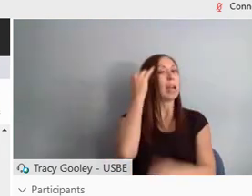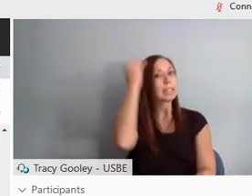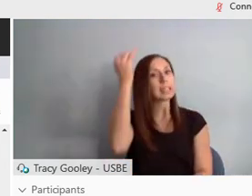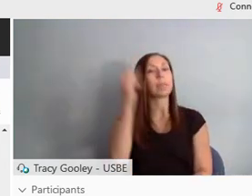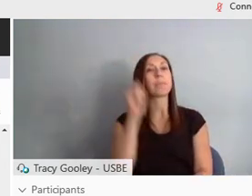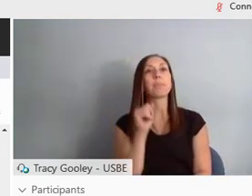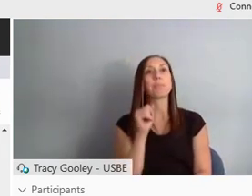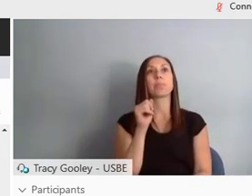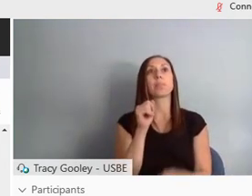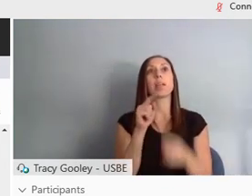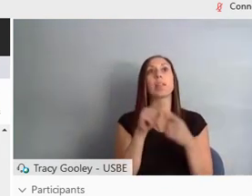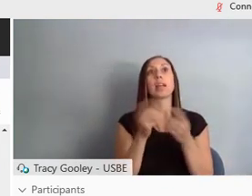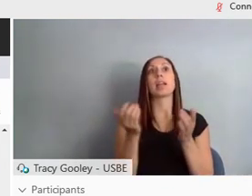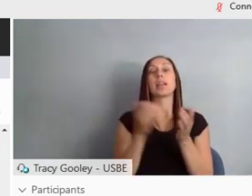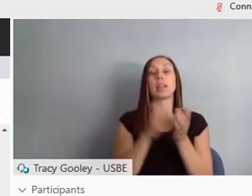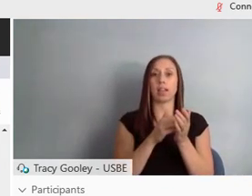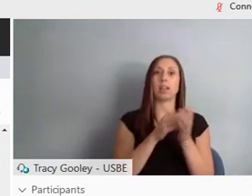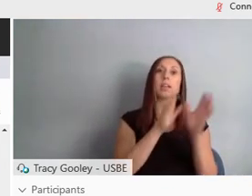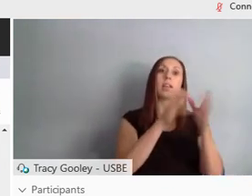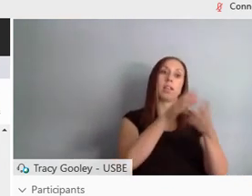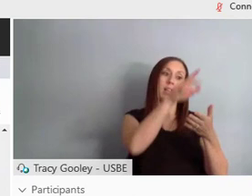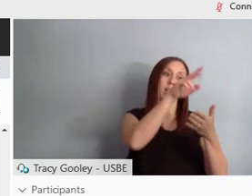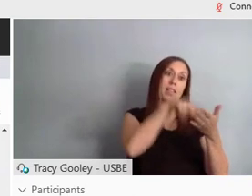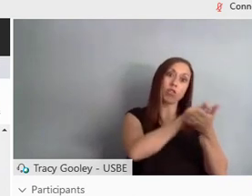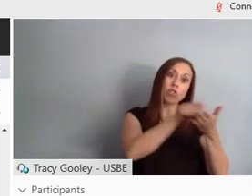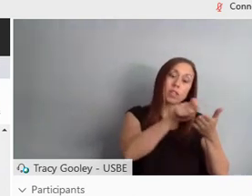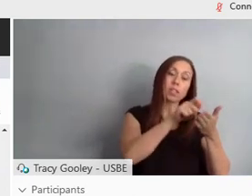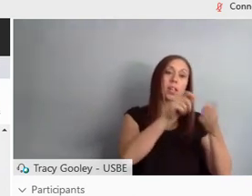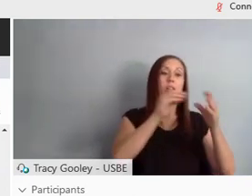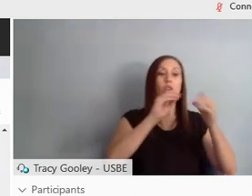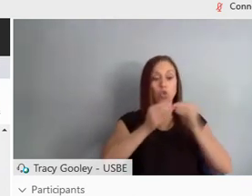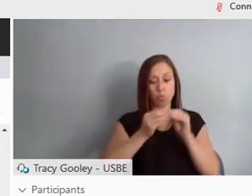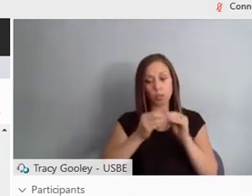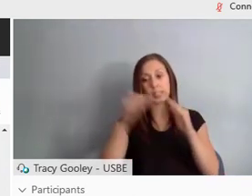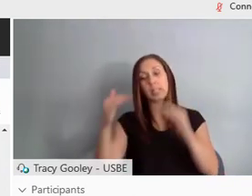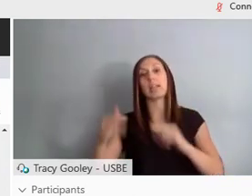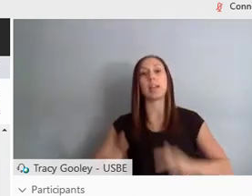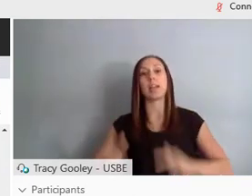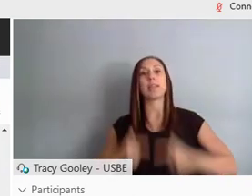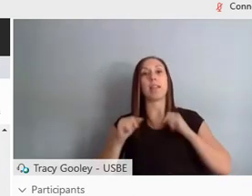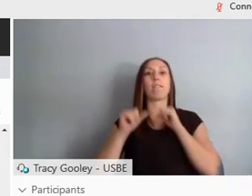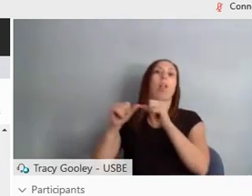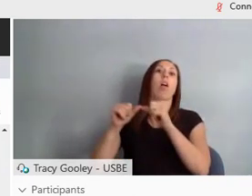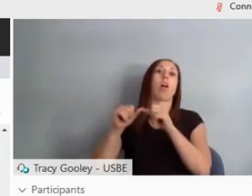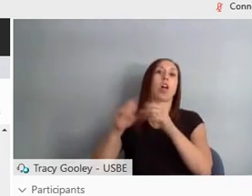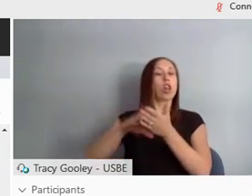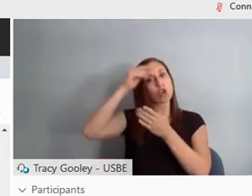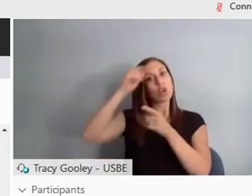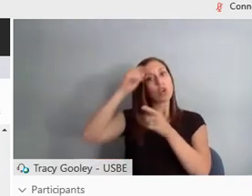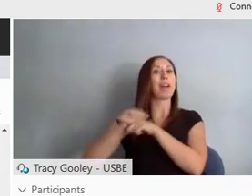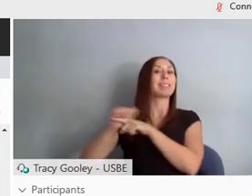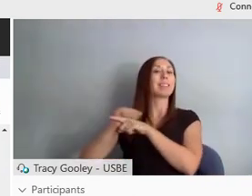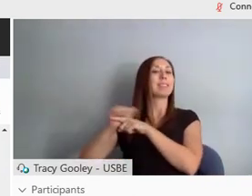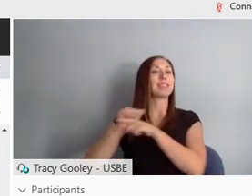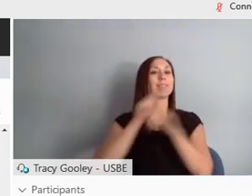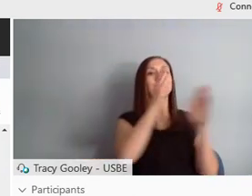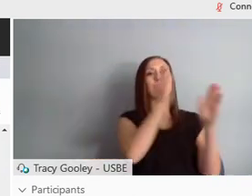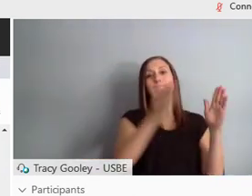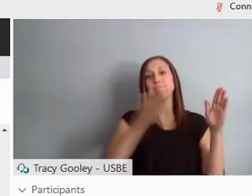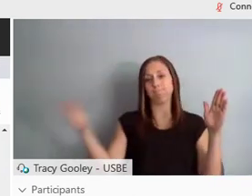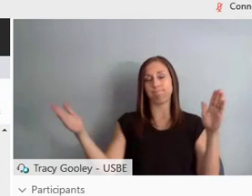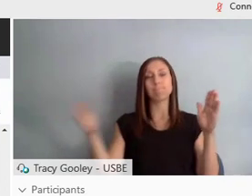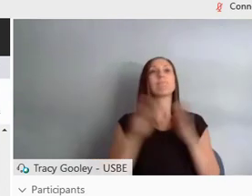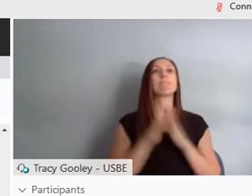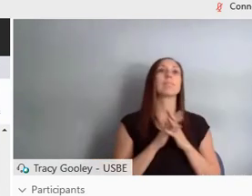it's broken down again by literacy, by numeracy, and then down here, the lifelong learning practices. So